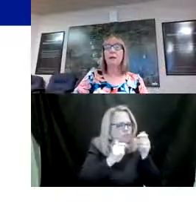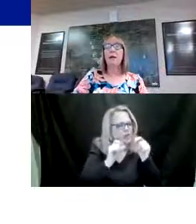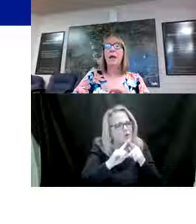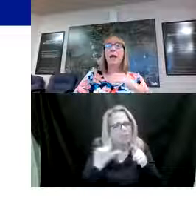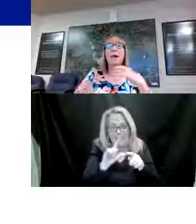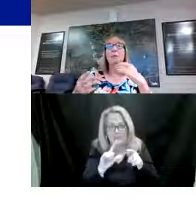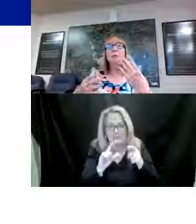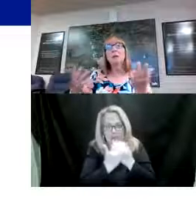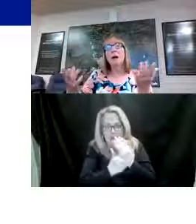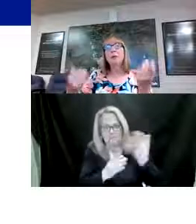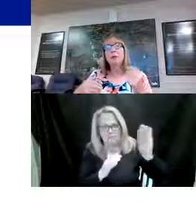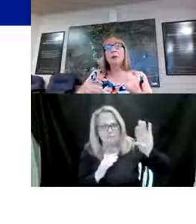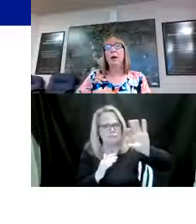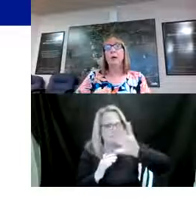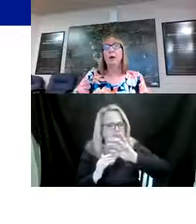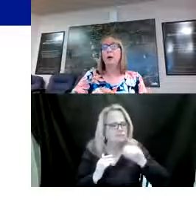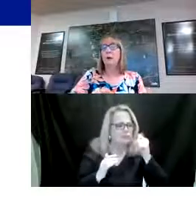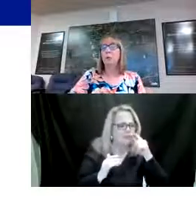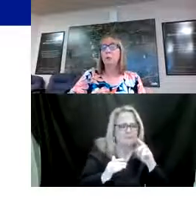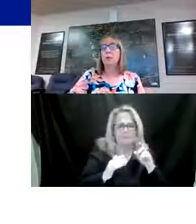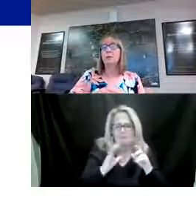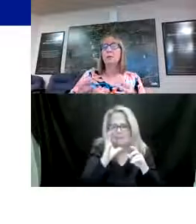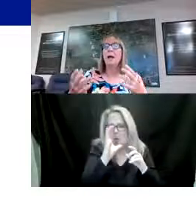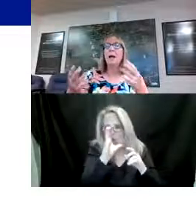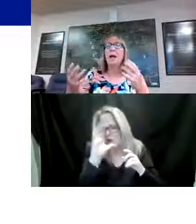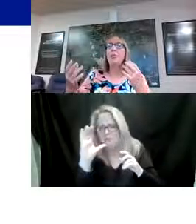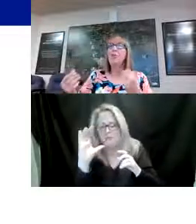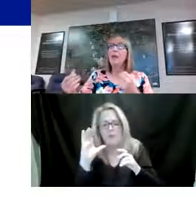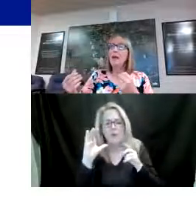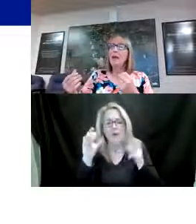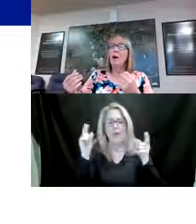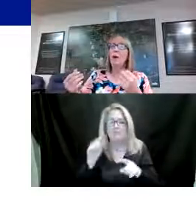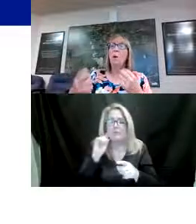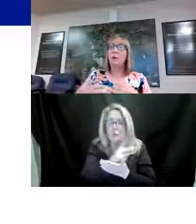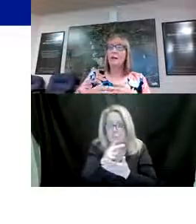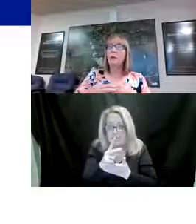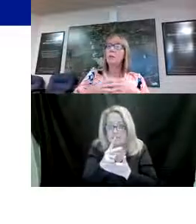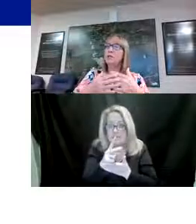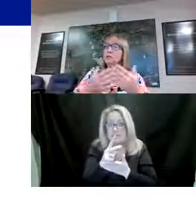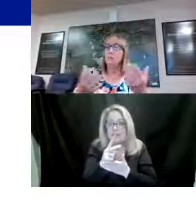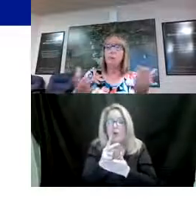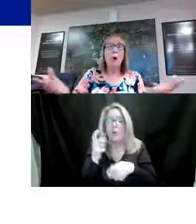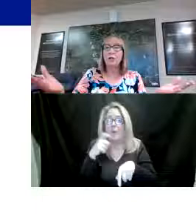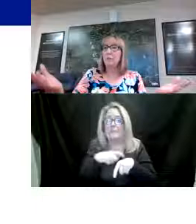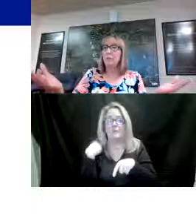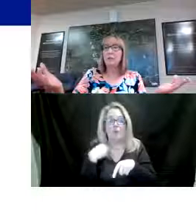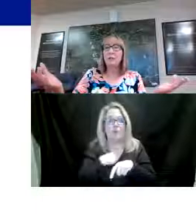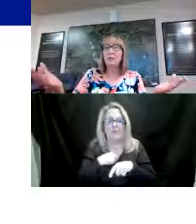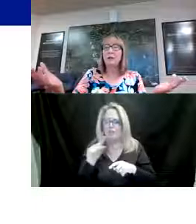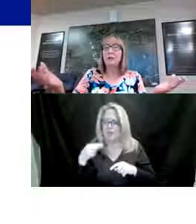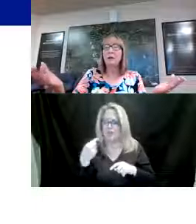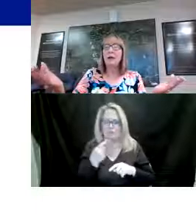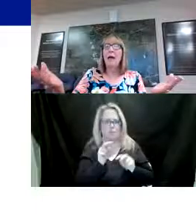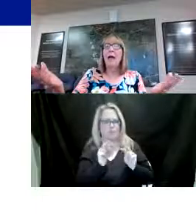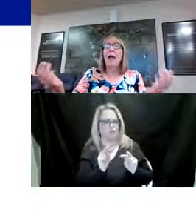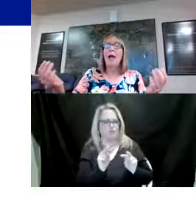left hand. And this went on for, I don't know, a couple of weeks. And then one time we were just simply watching him do